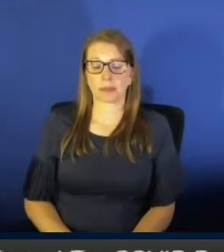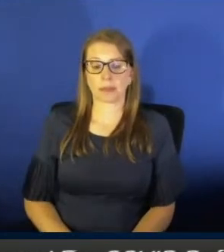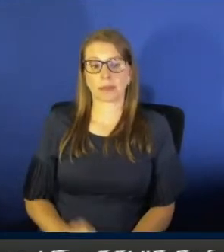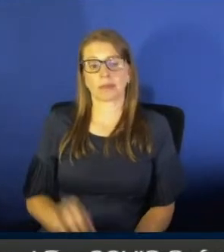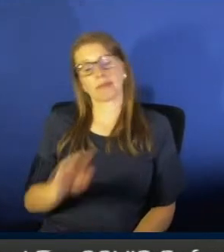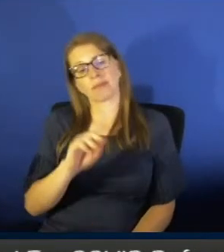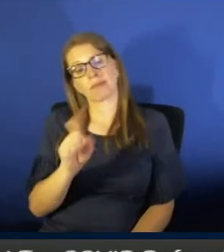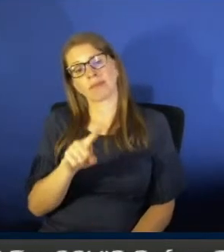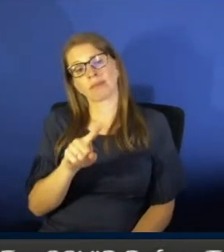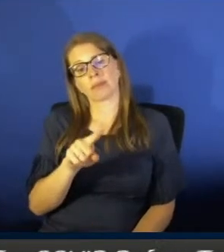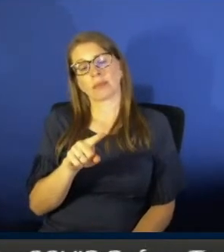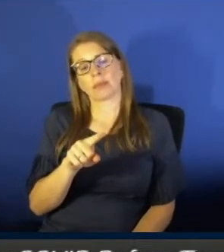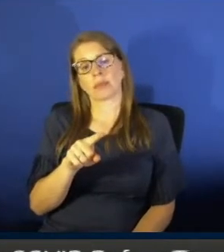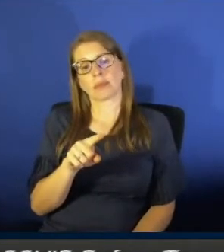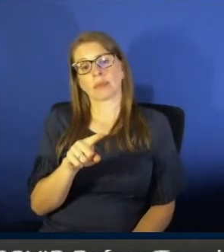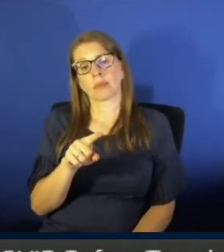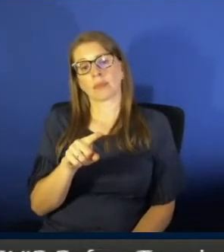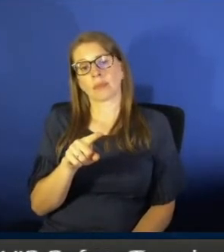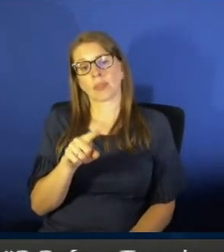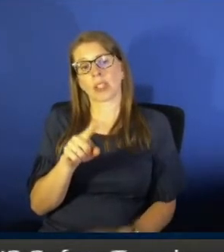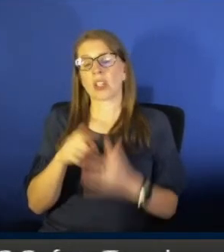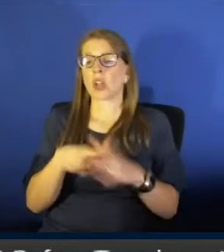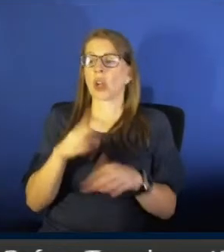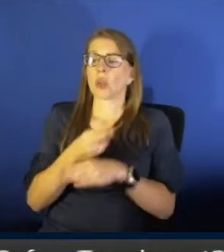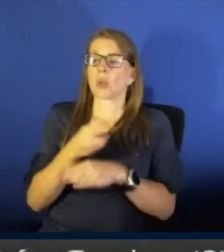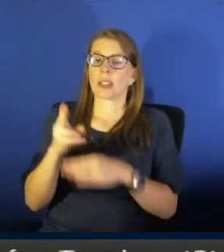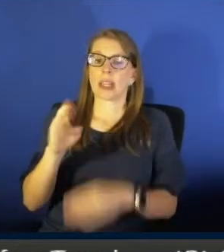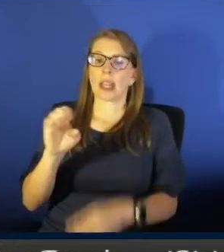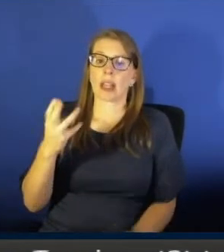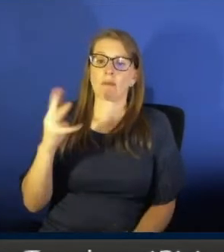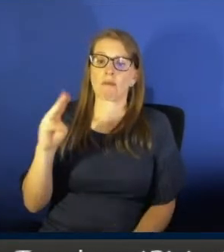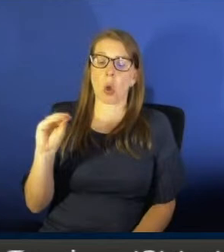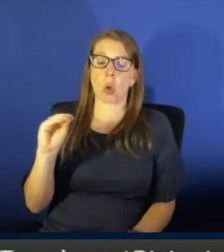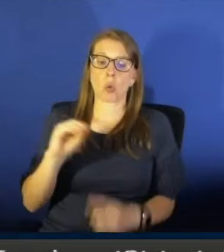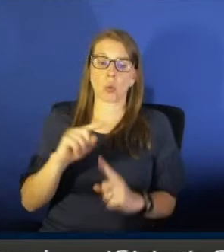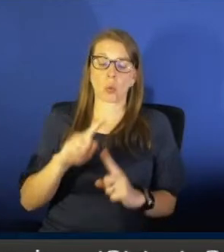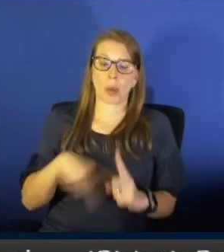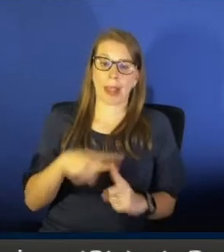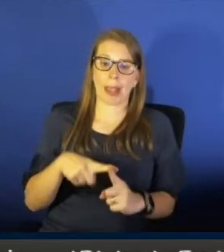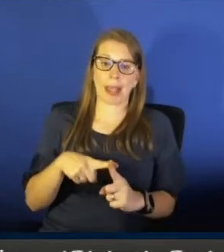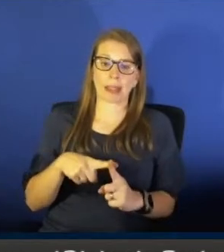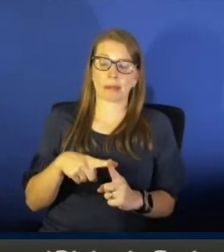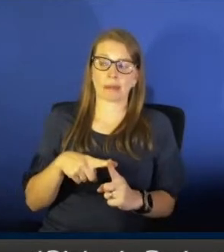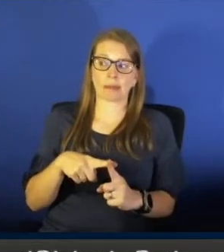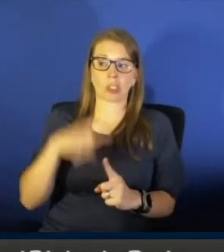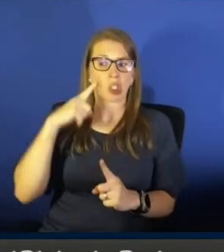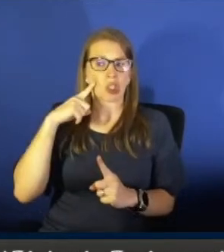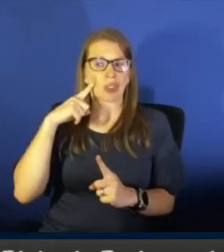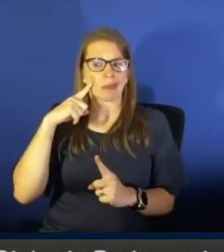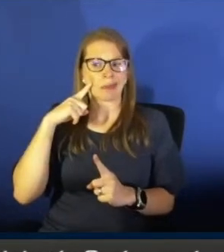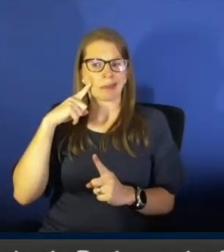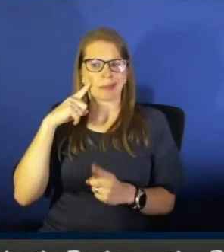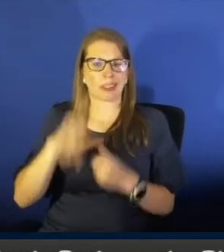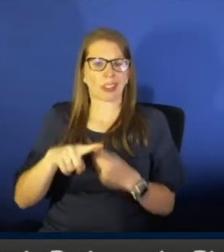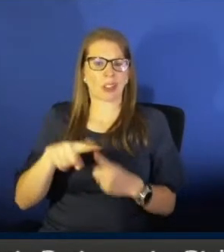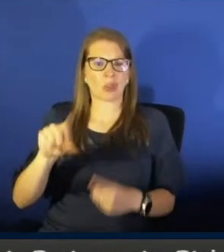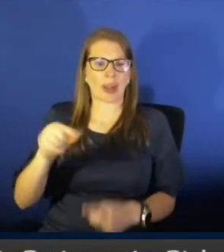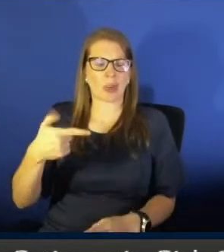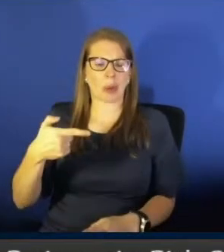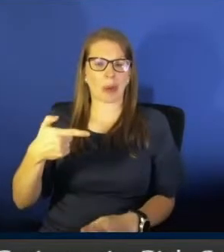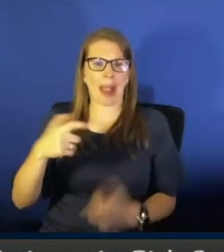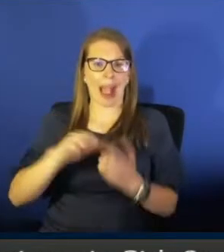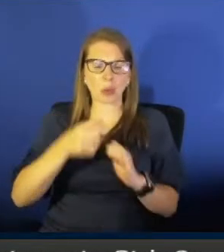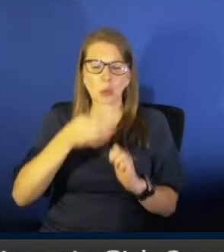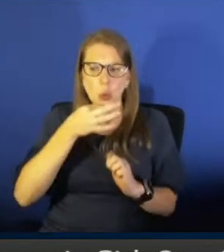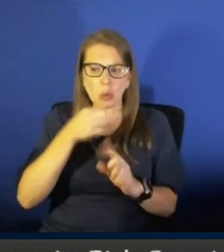in the pandemic did they start using ECMO? He says, I didn't think I started hearing about it until 2021. How soon did you realize this